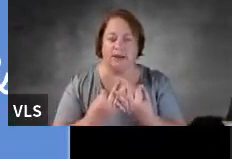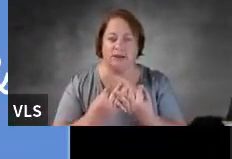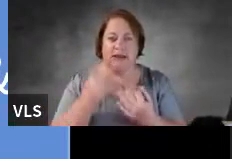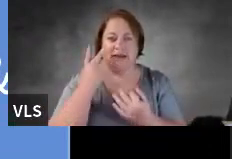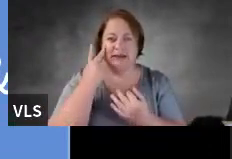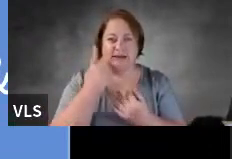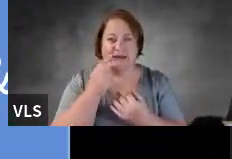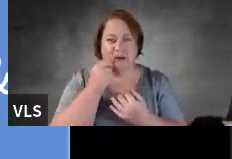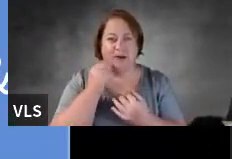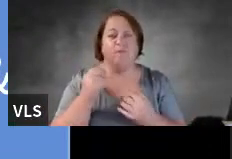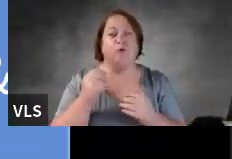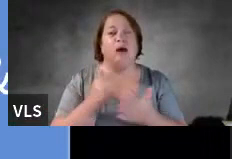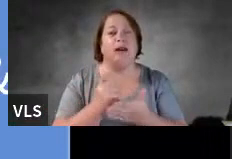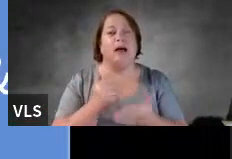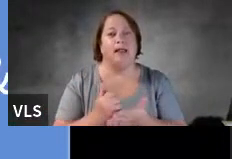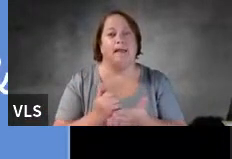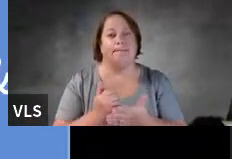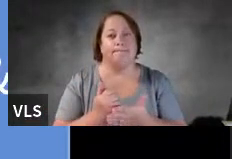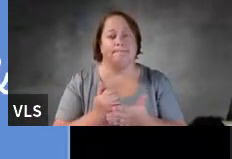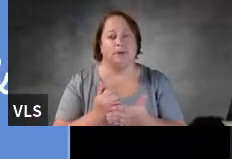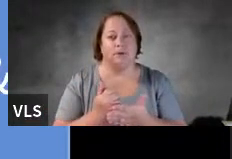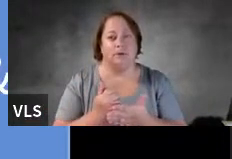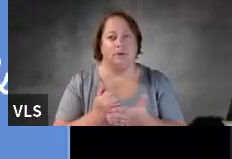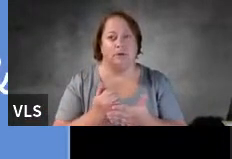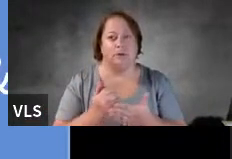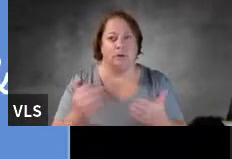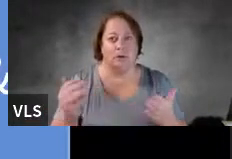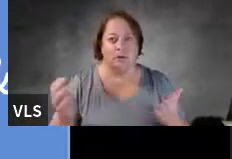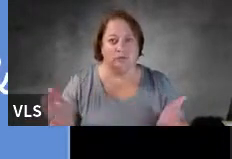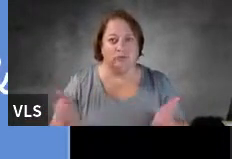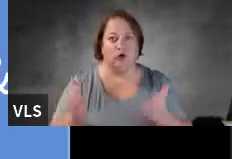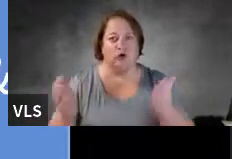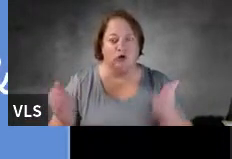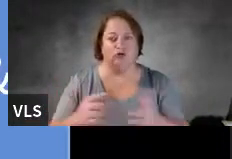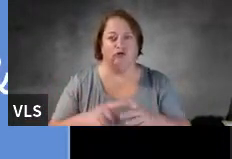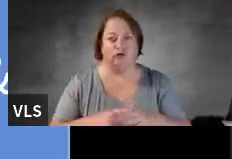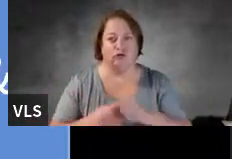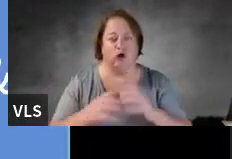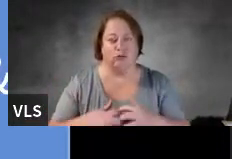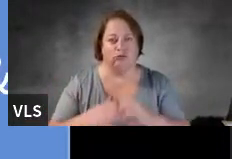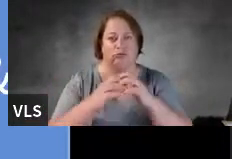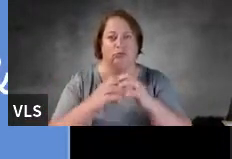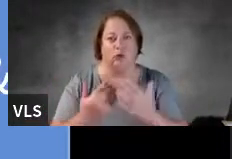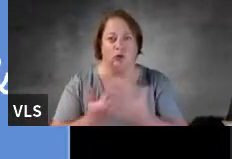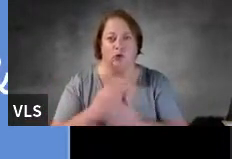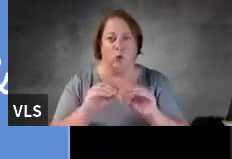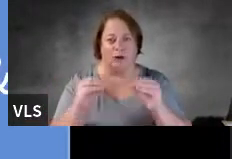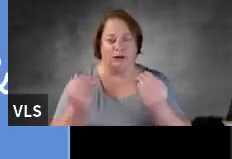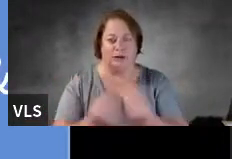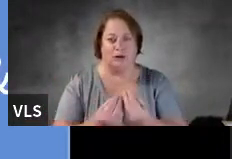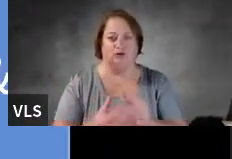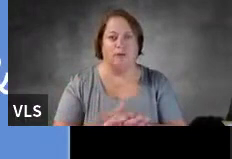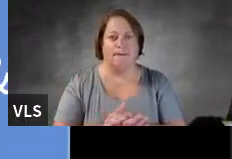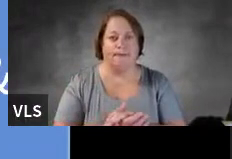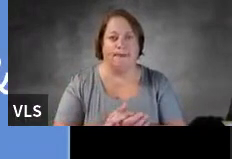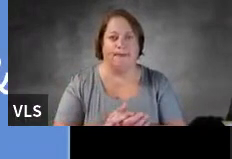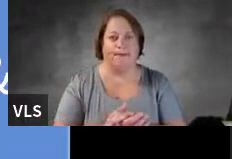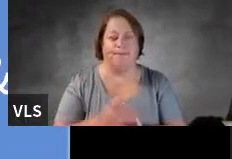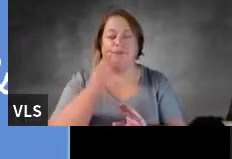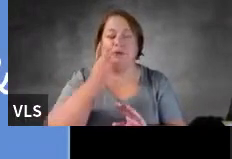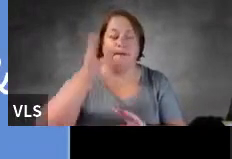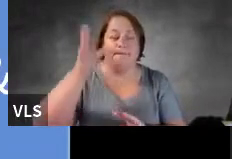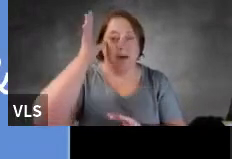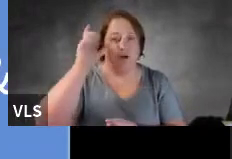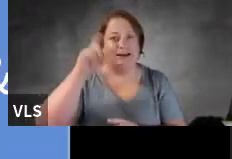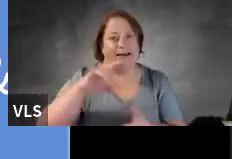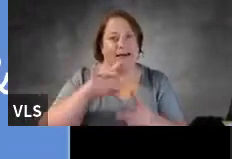can help bolster that grassroots heavy lift of starting a new organization? Parents need